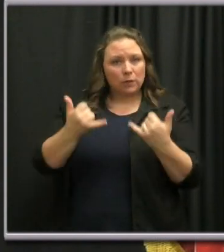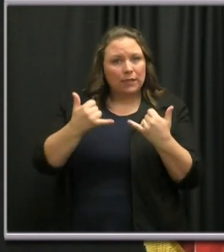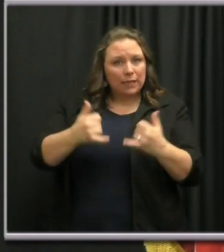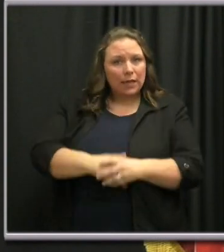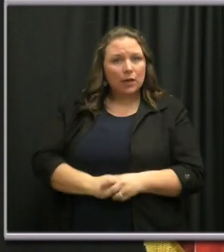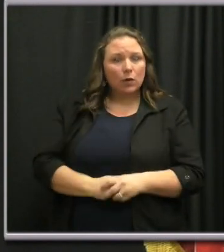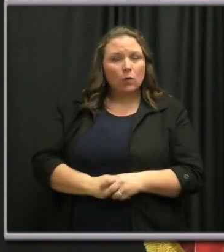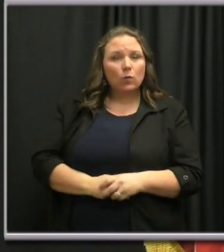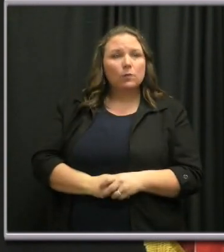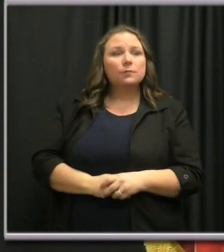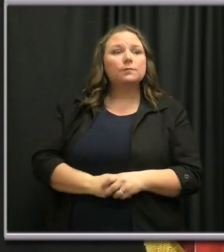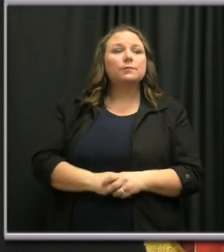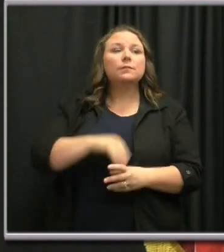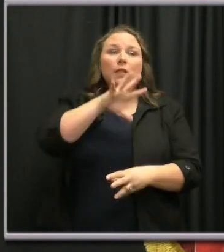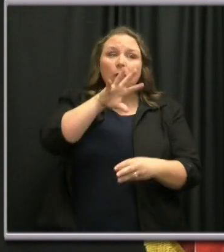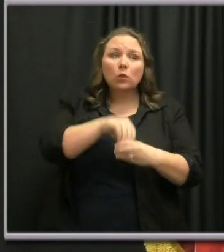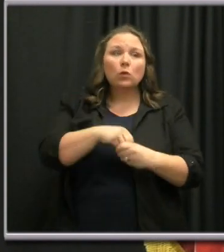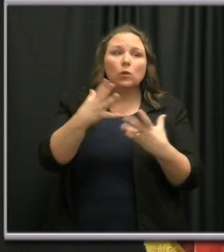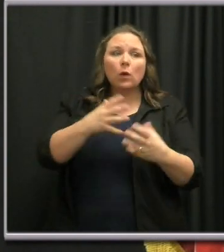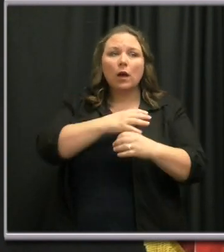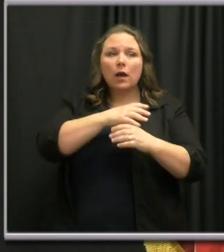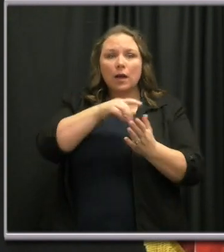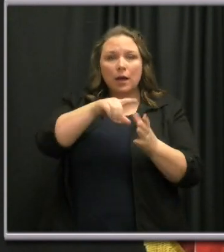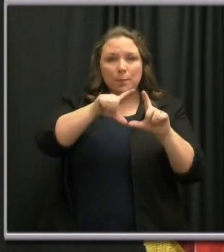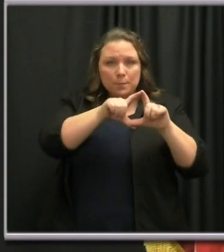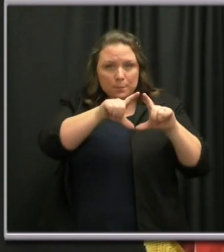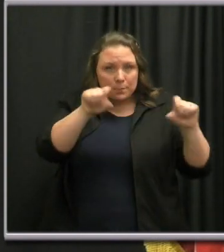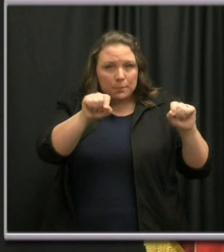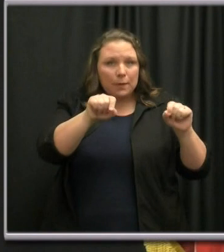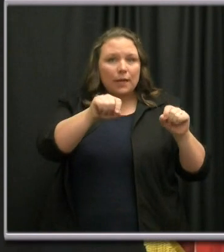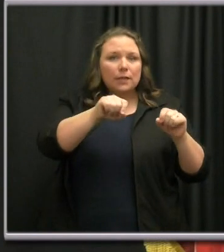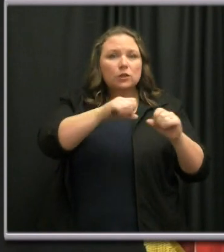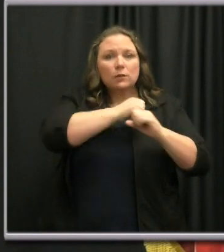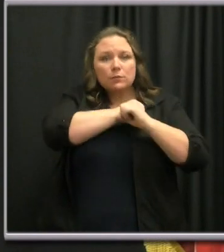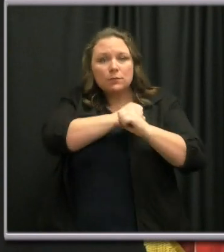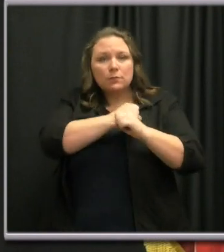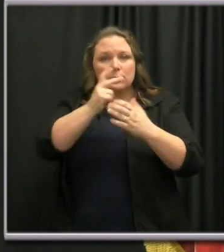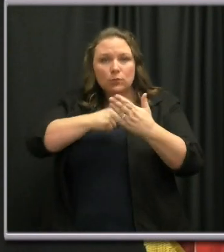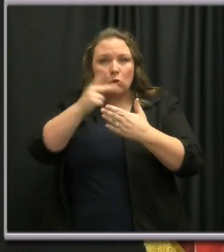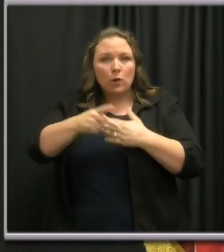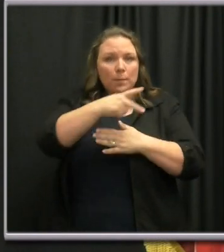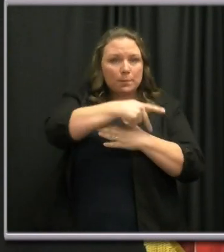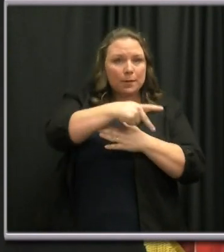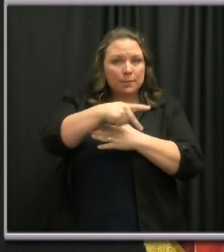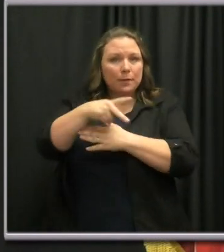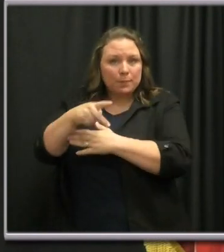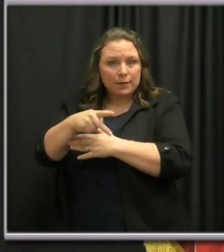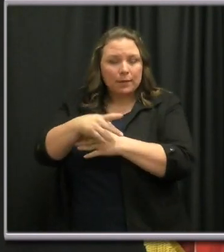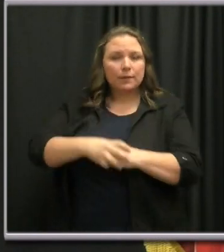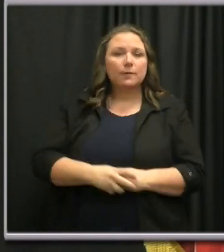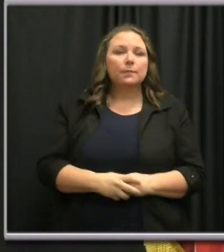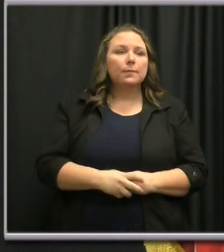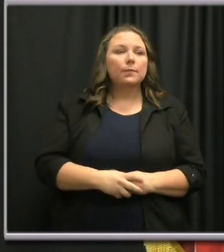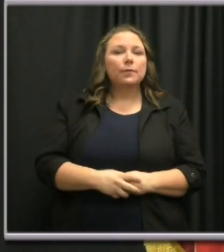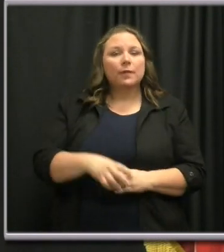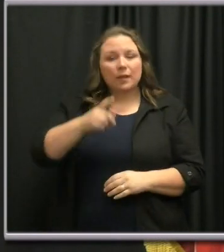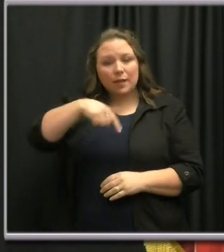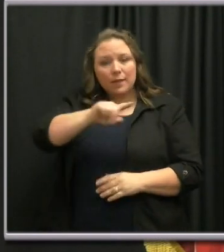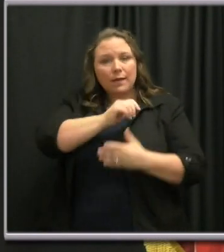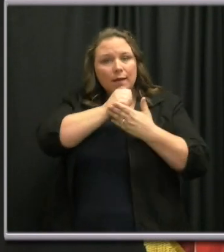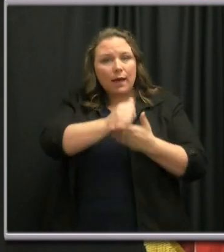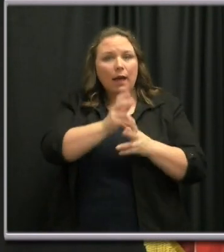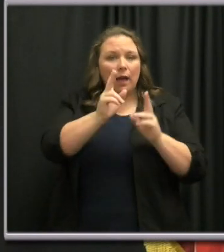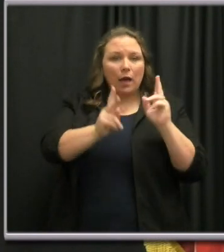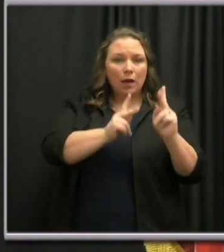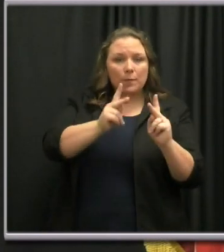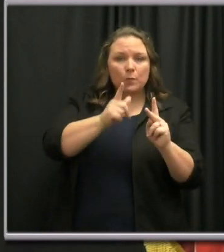the Paycheck Protection Program, PPP, Paycheck Protection Program, for employers and